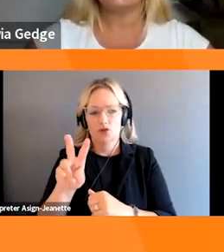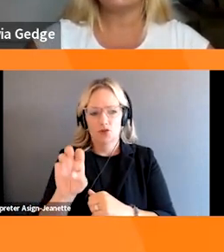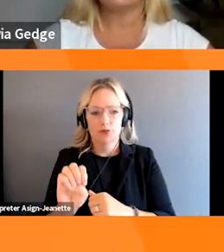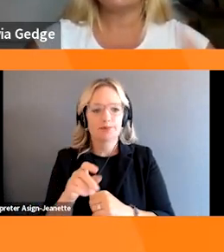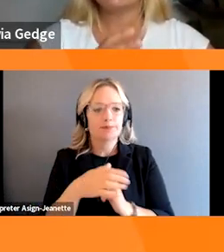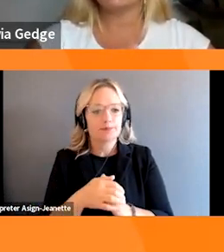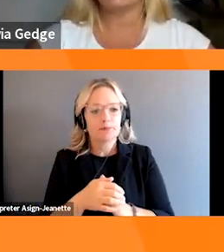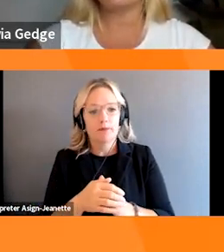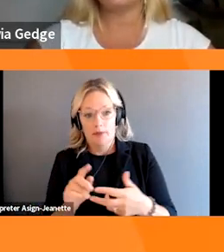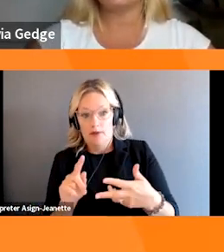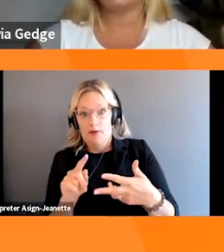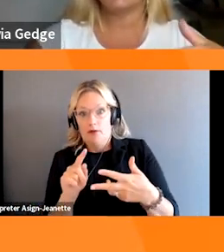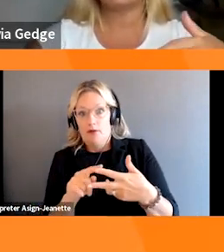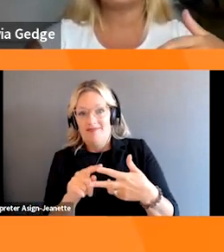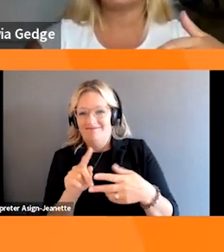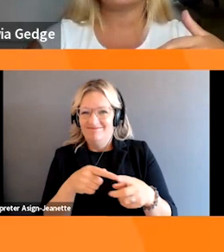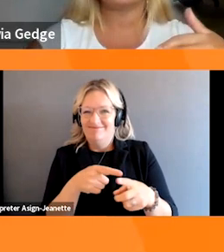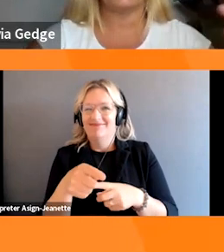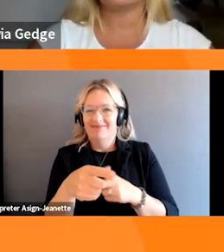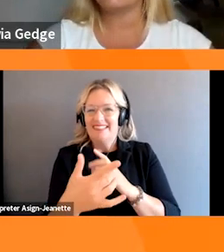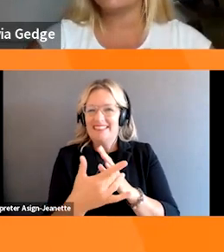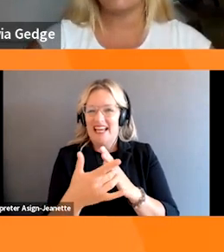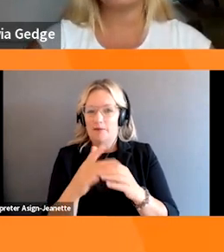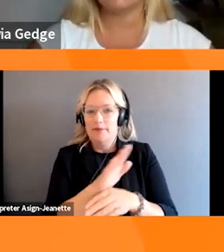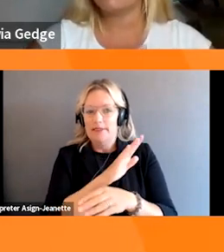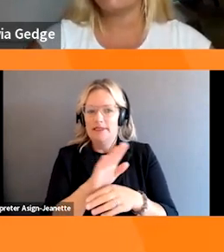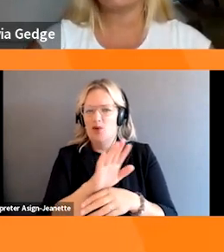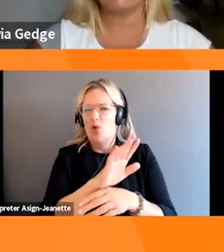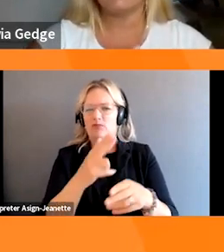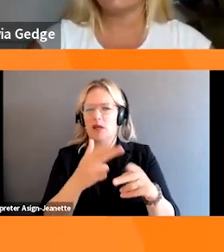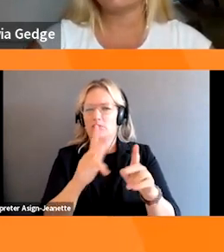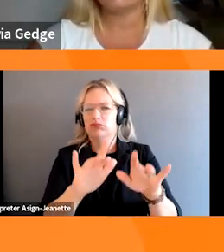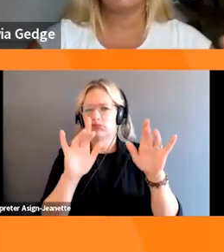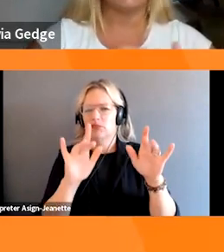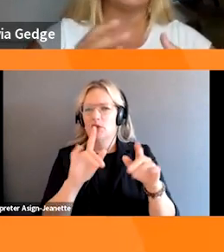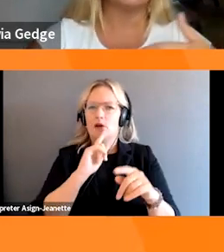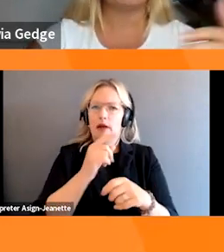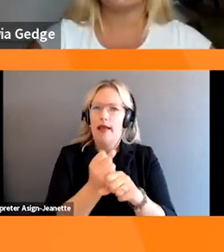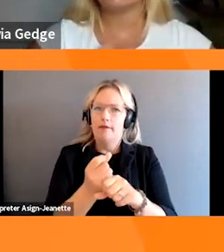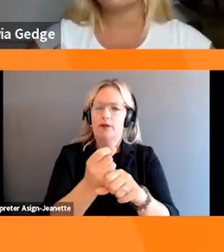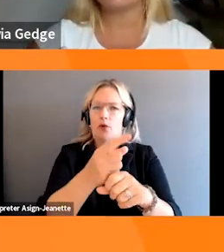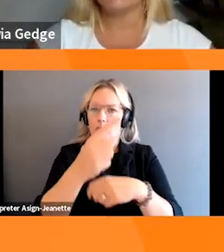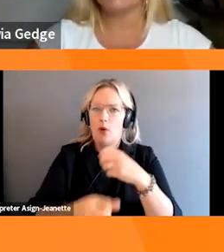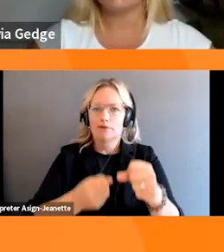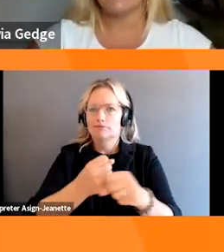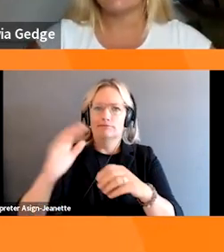within their specific industry has been one of the top 10 year